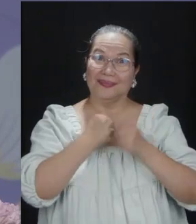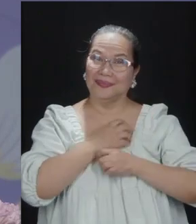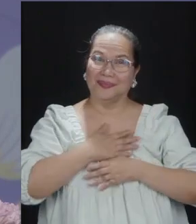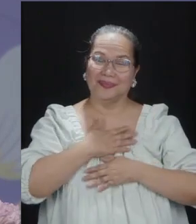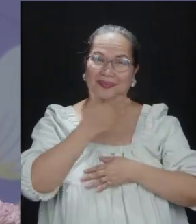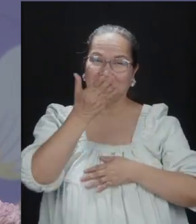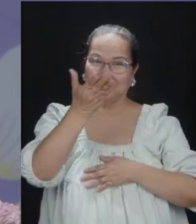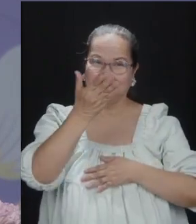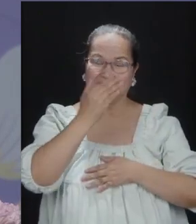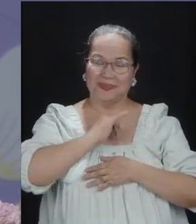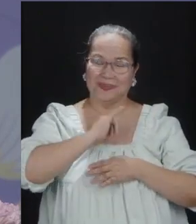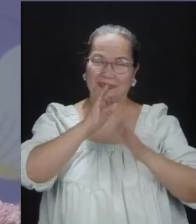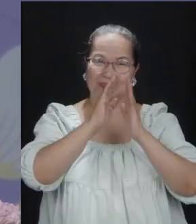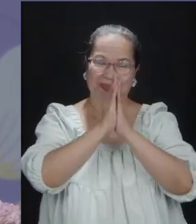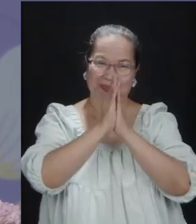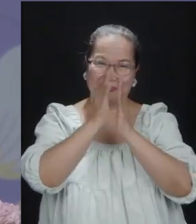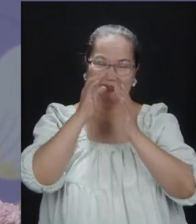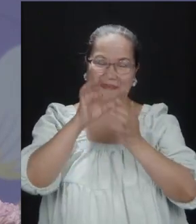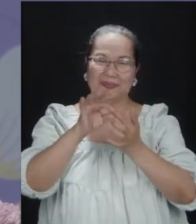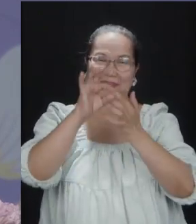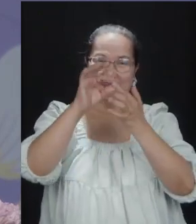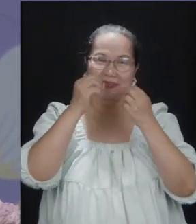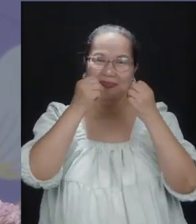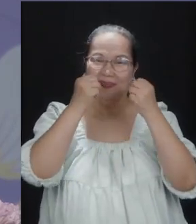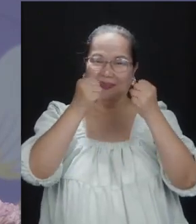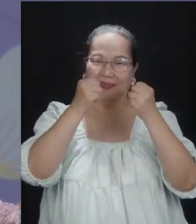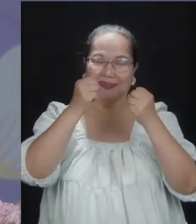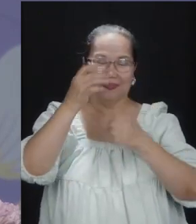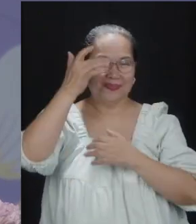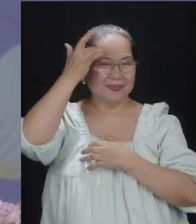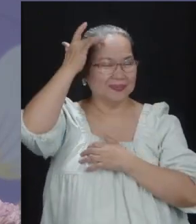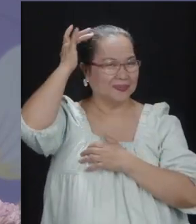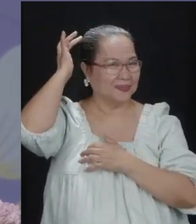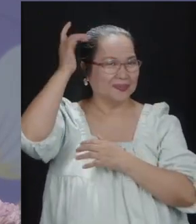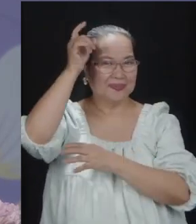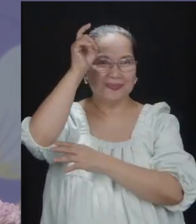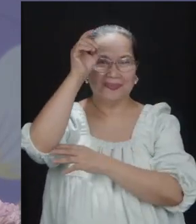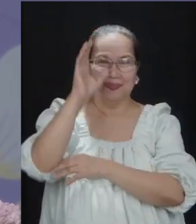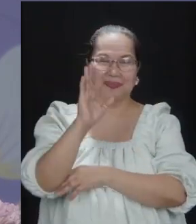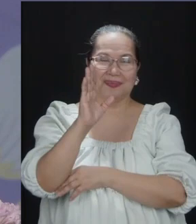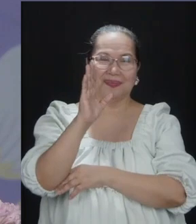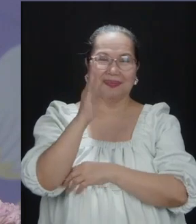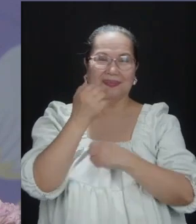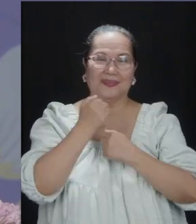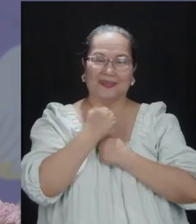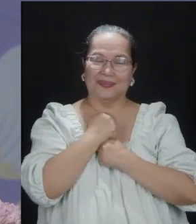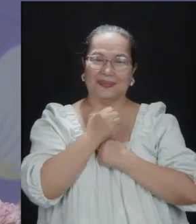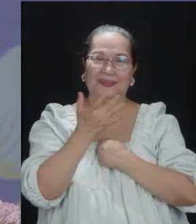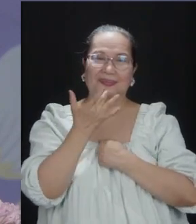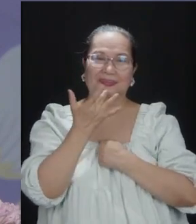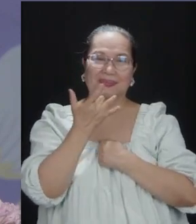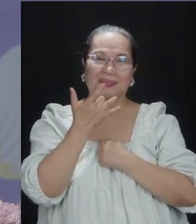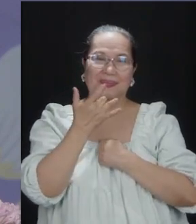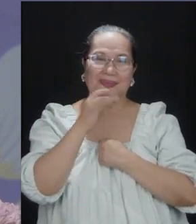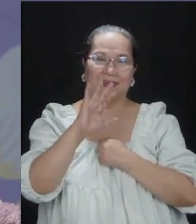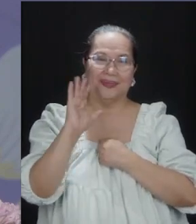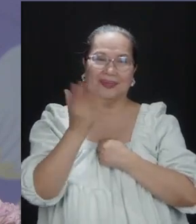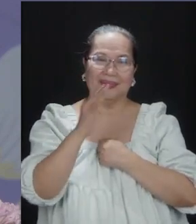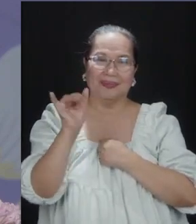And I pray that you will especially have a strong sense of God's love and favor embracing you